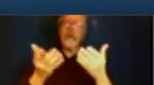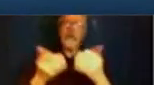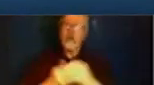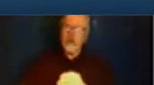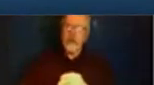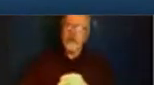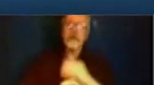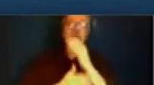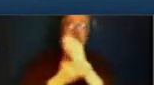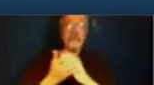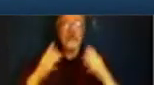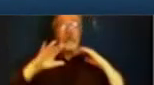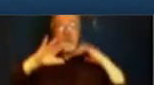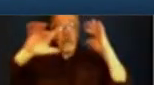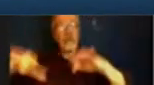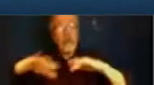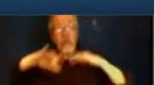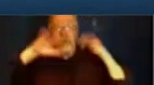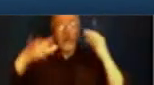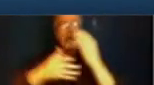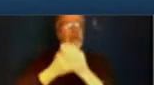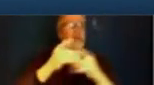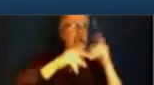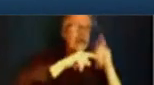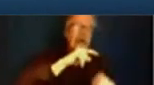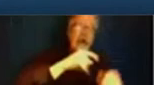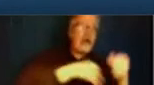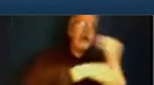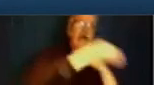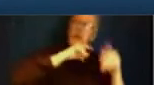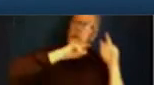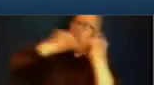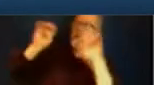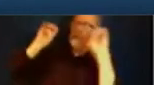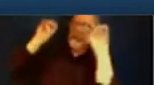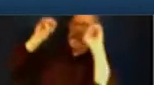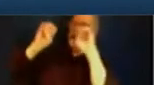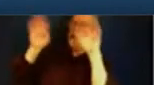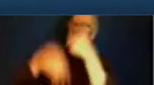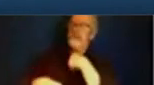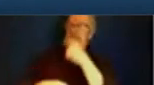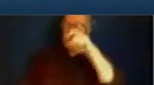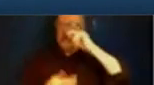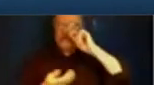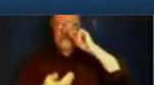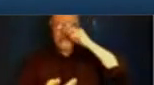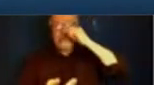So please use the ER if you need it for emergent care, and otherwise